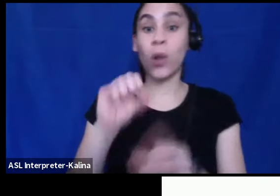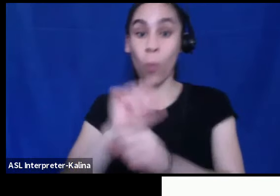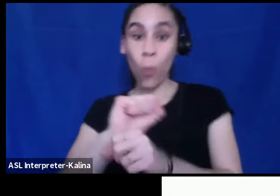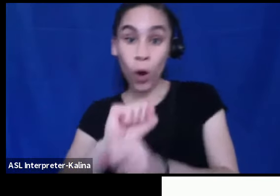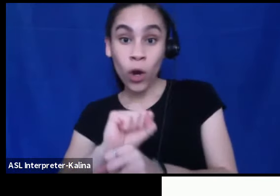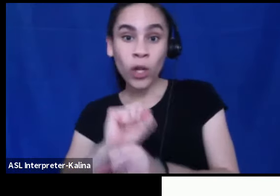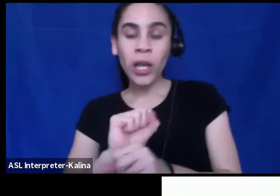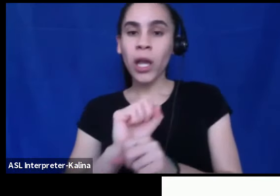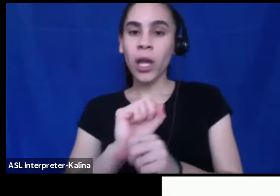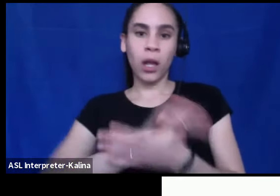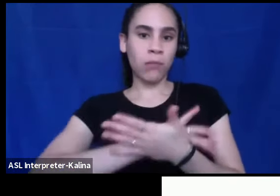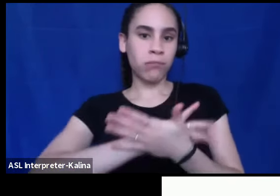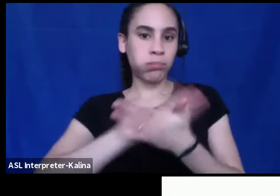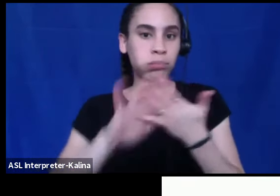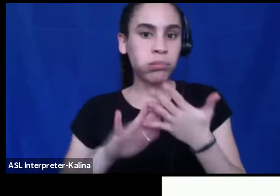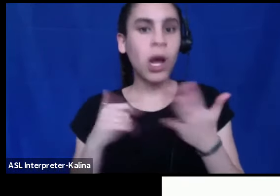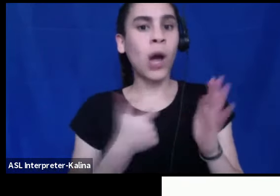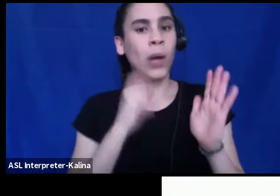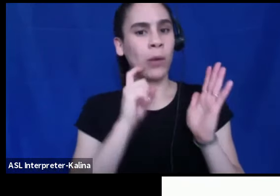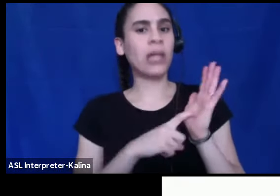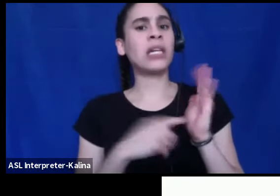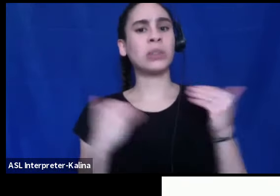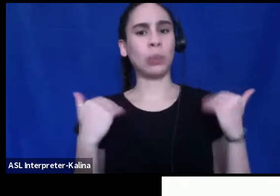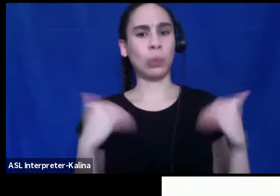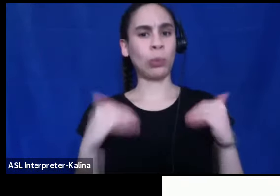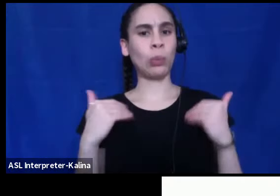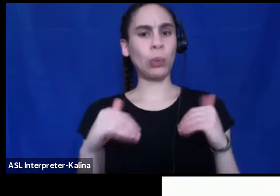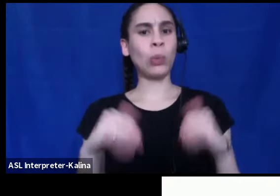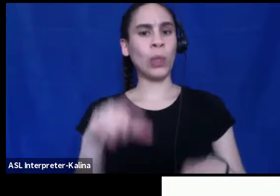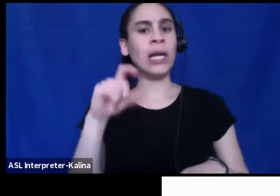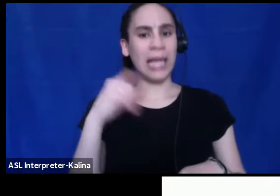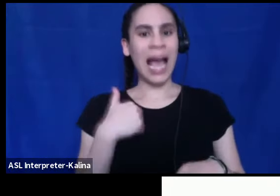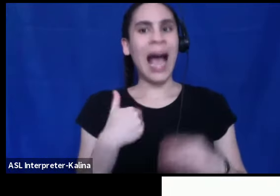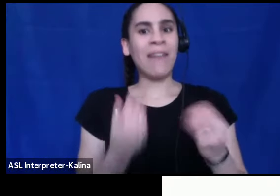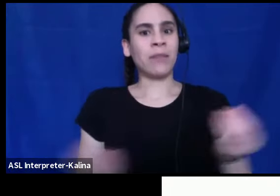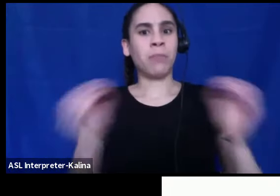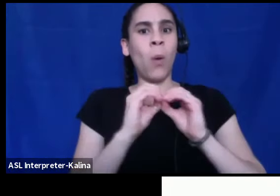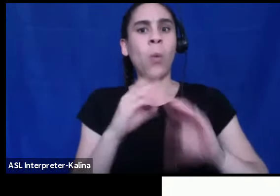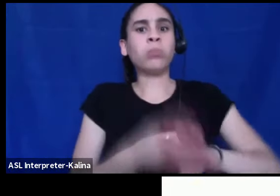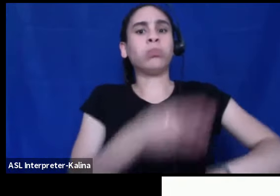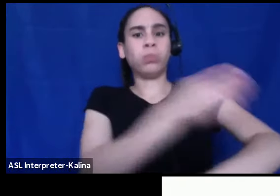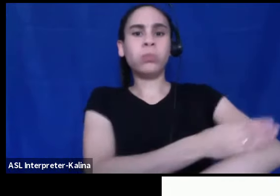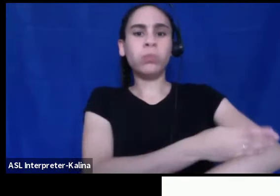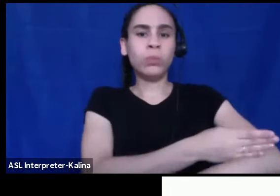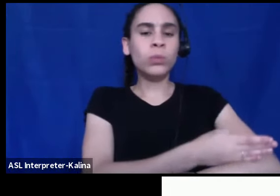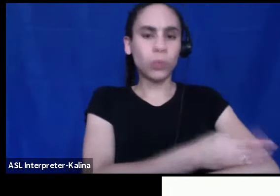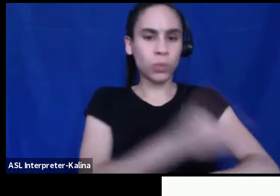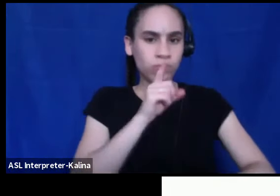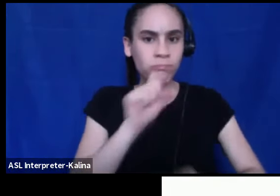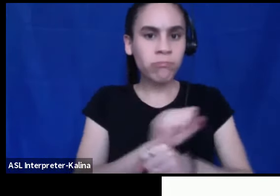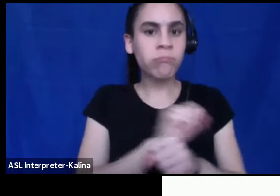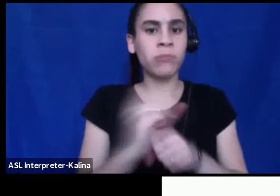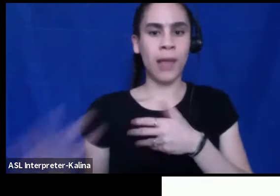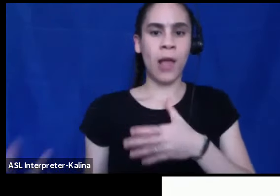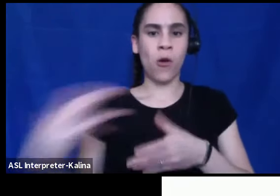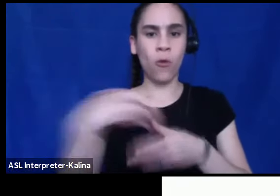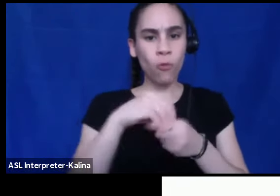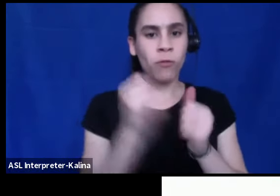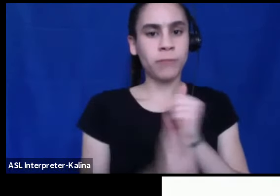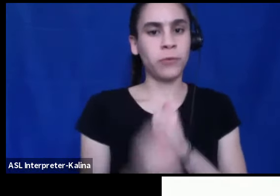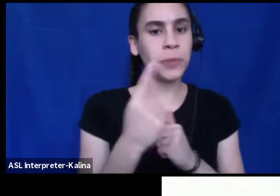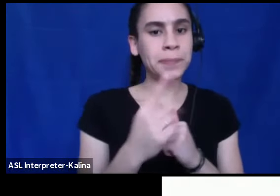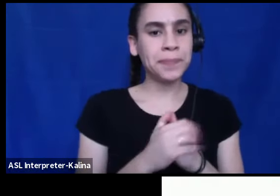We are recognizing that, wow, we really need to do some work here to truly make an inclusive experience for